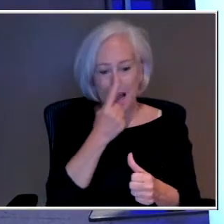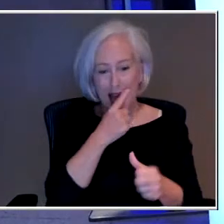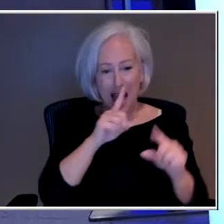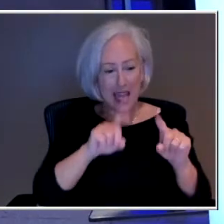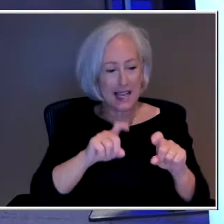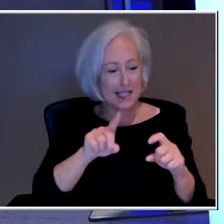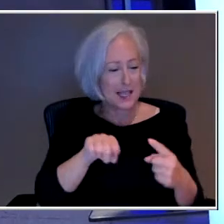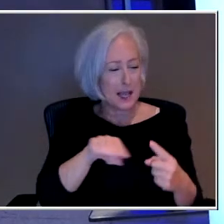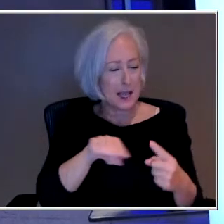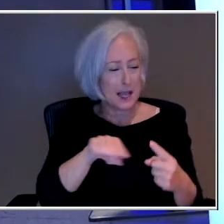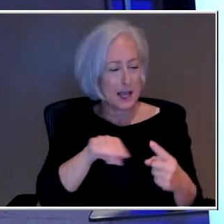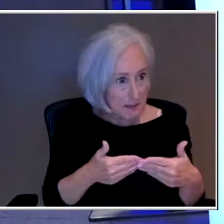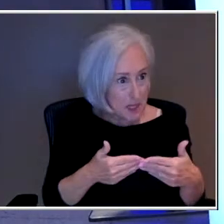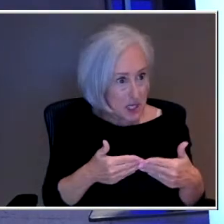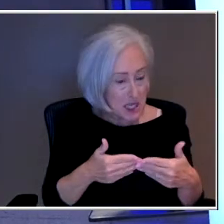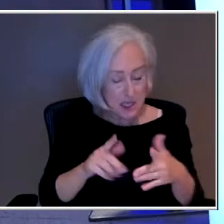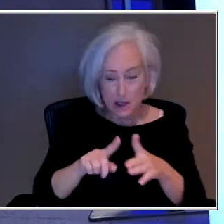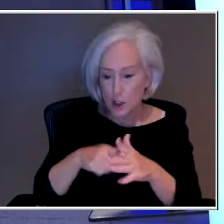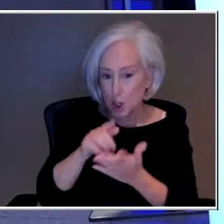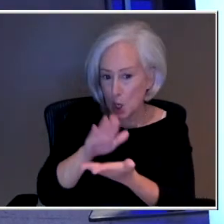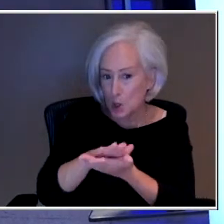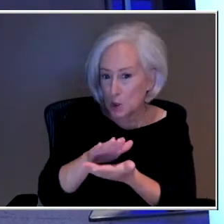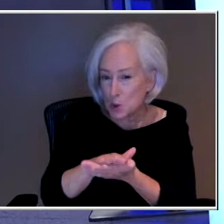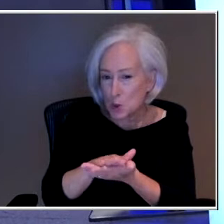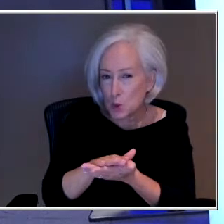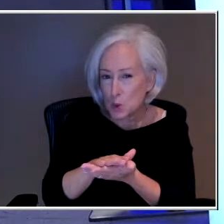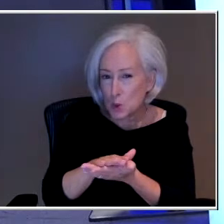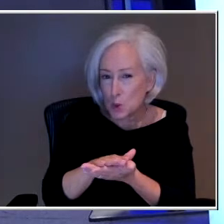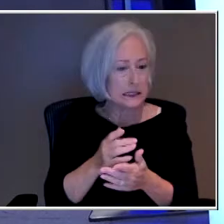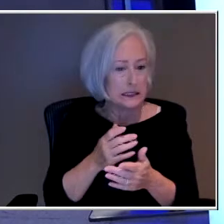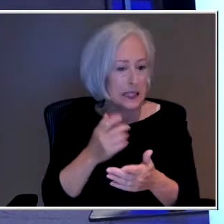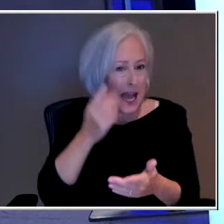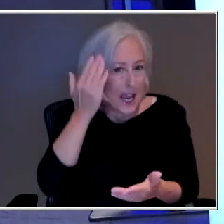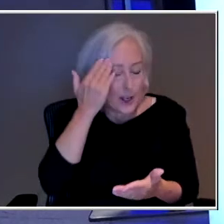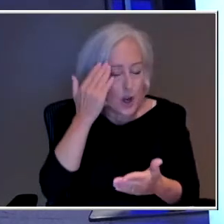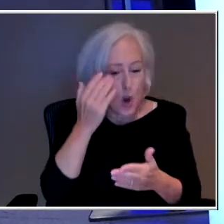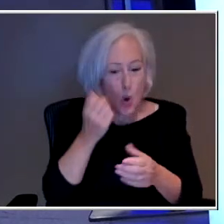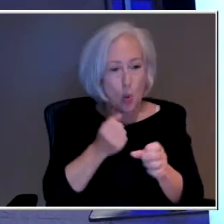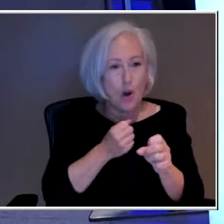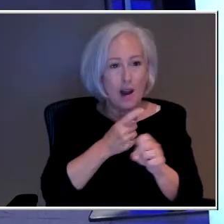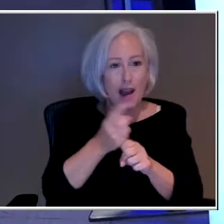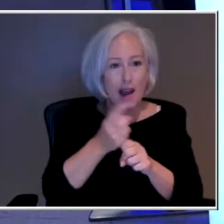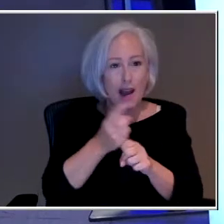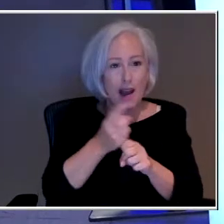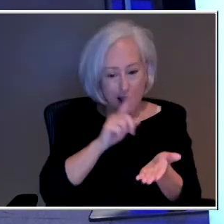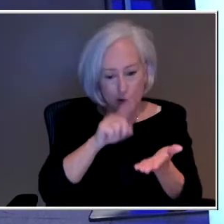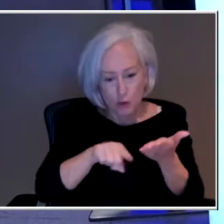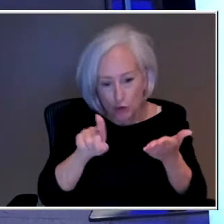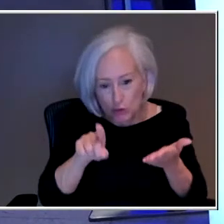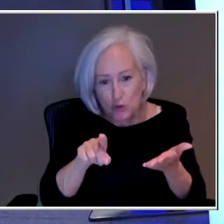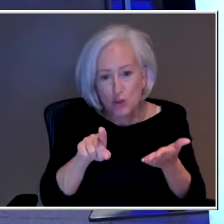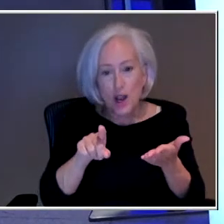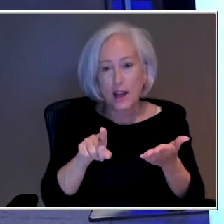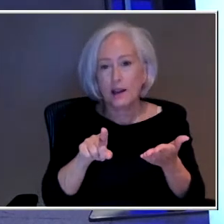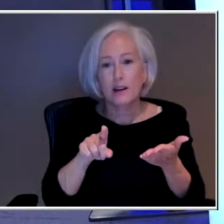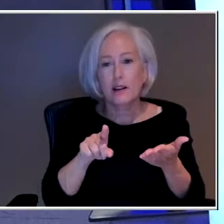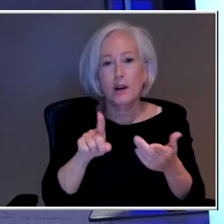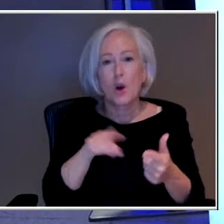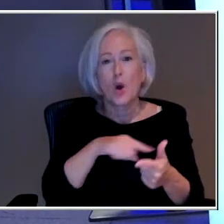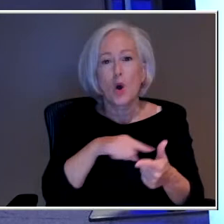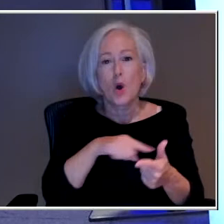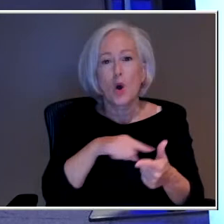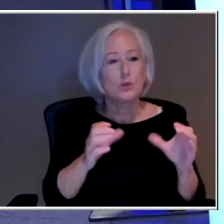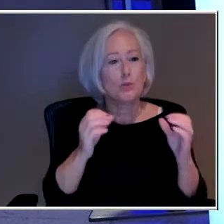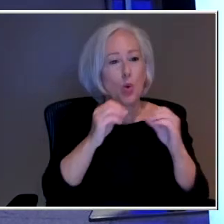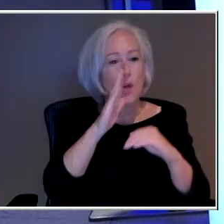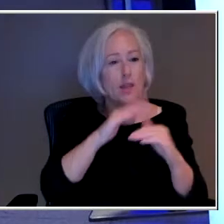into school? I know we're getting those annual checks, but when might they need to go beyond a pediatric visit?